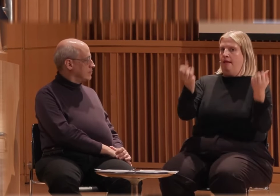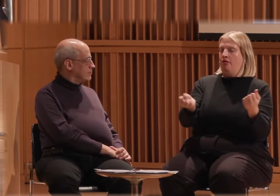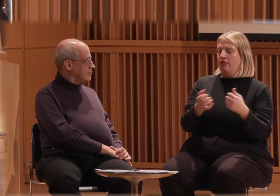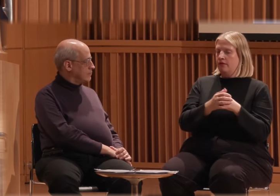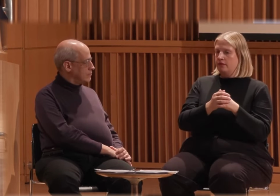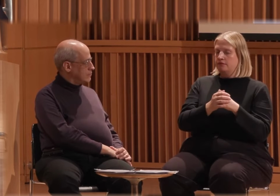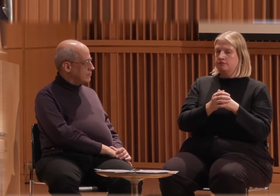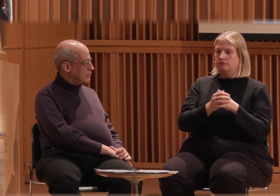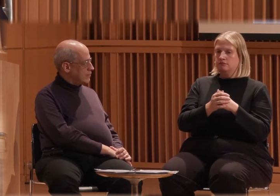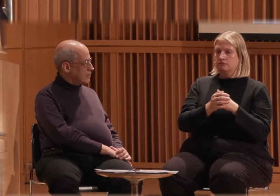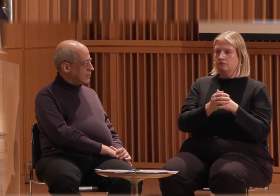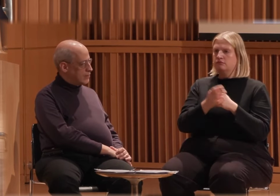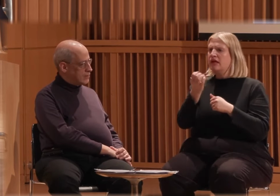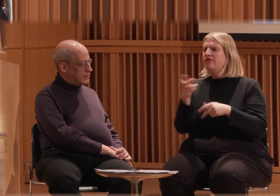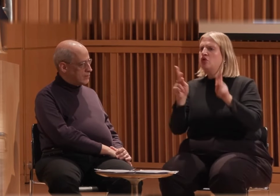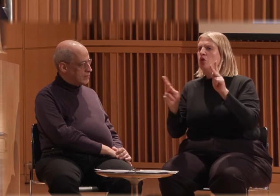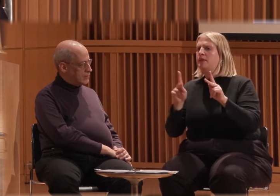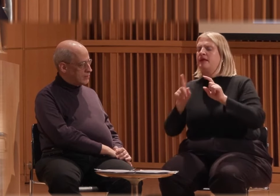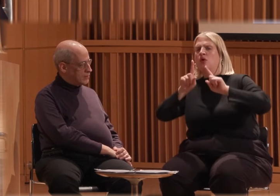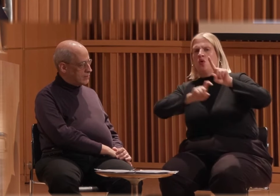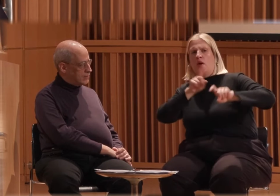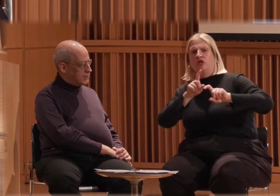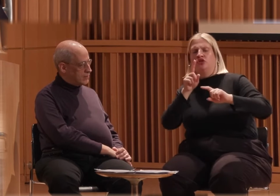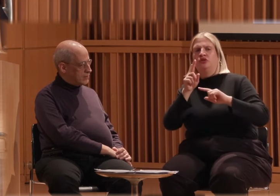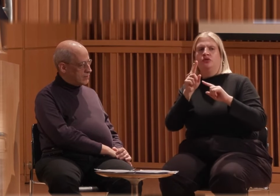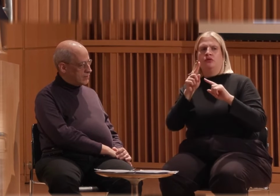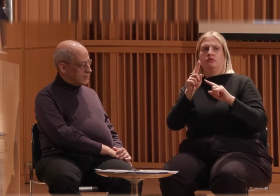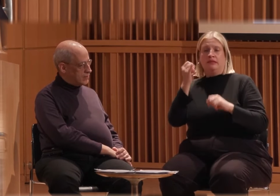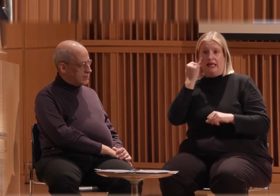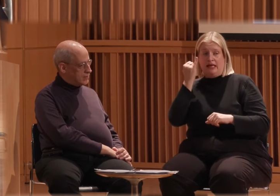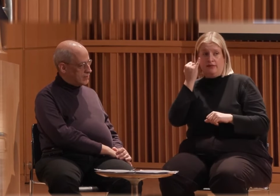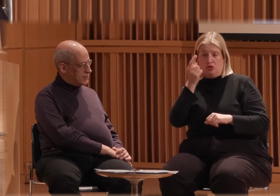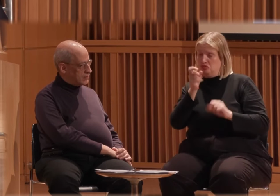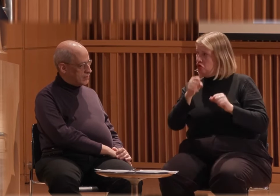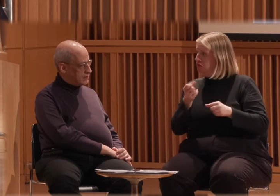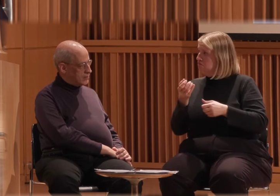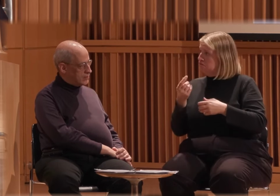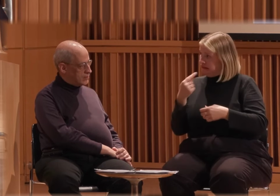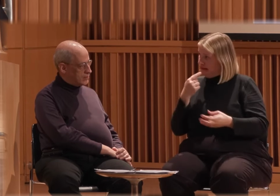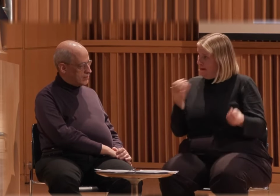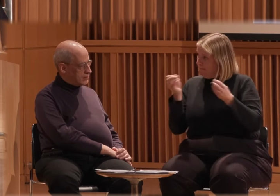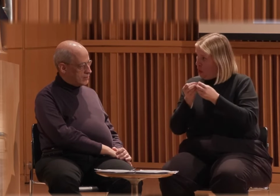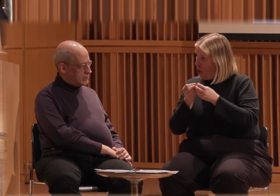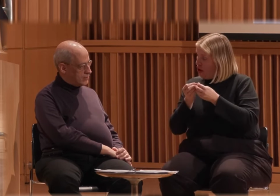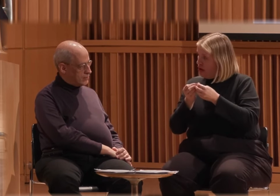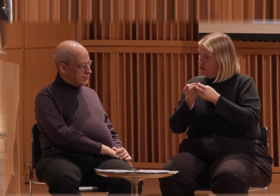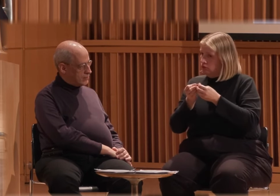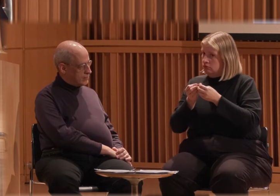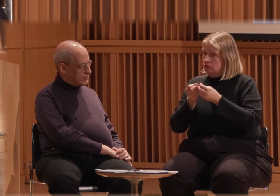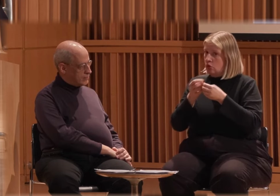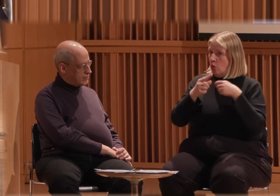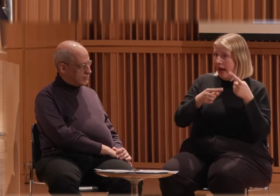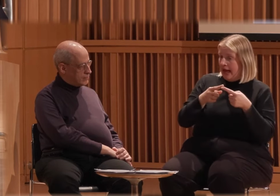A couple folks have questions about if you could share a little bit more about where and